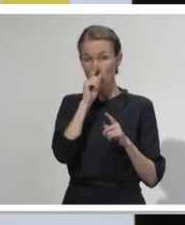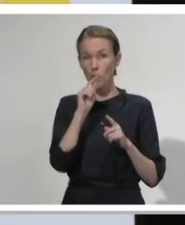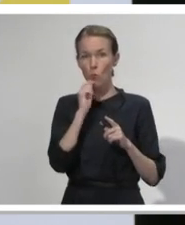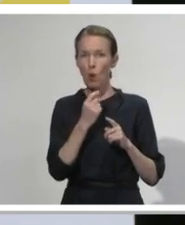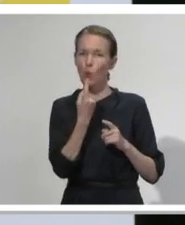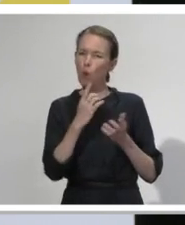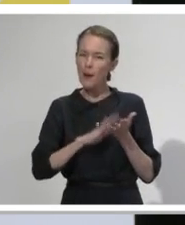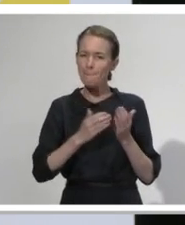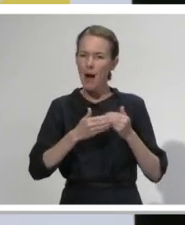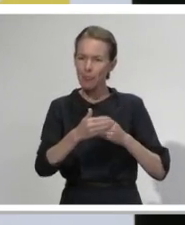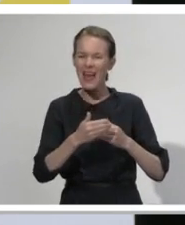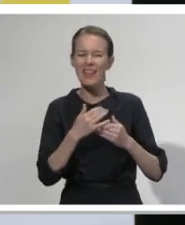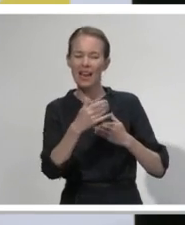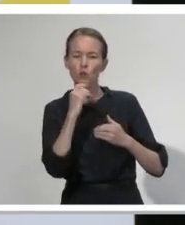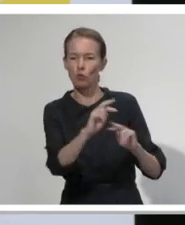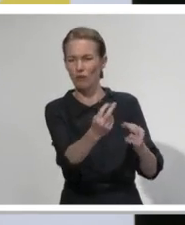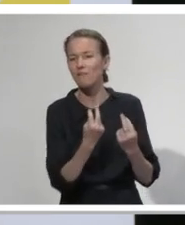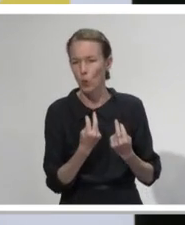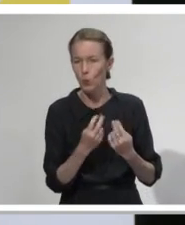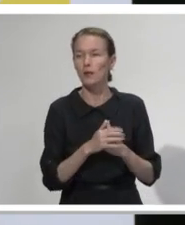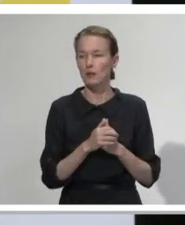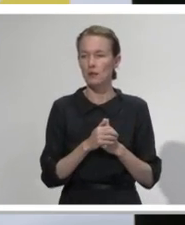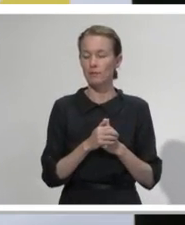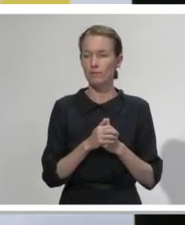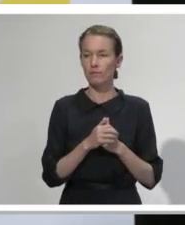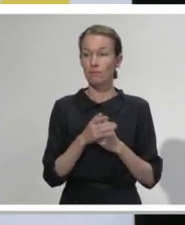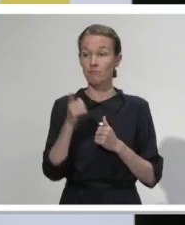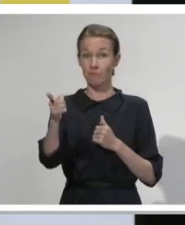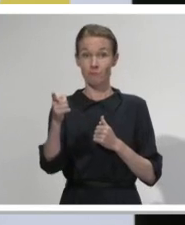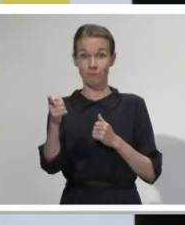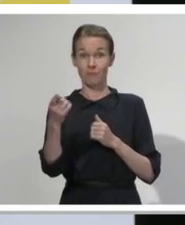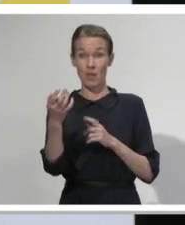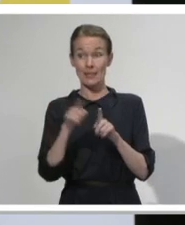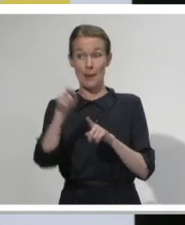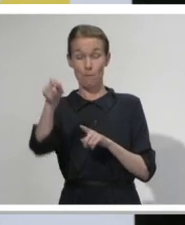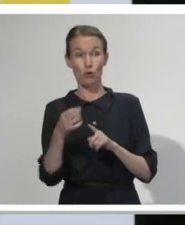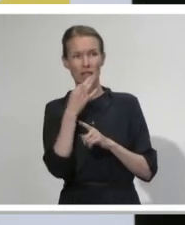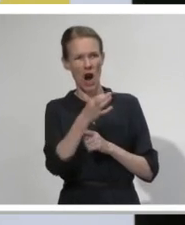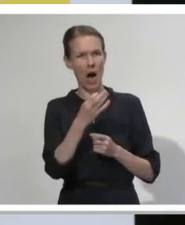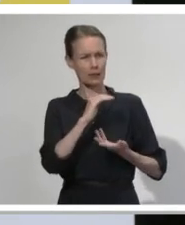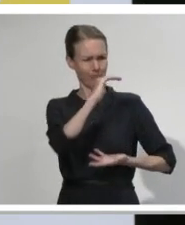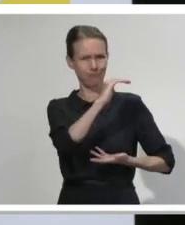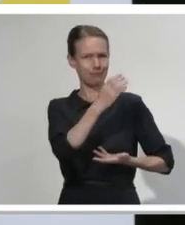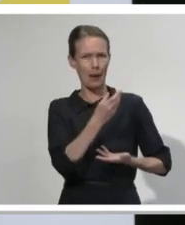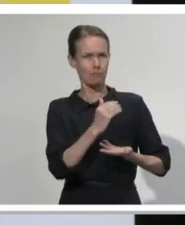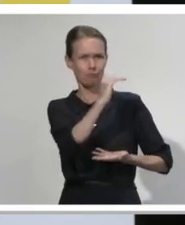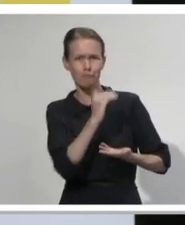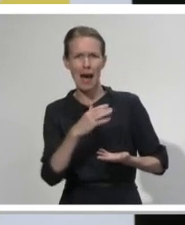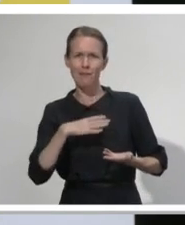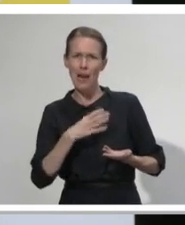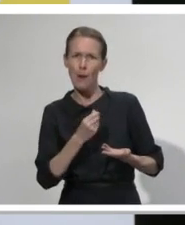that. How much money have you put aside for it? Obviously, it will depend upon the number of businesses who apply for it. We've got